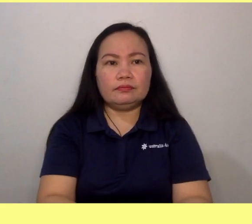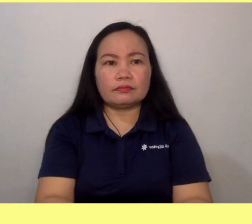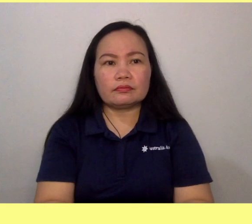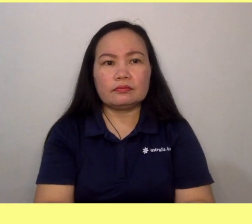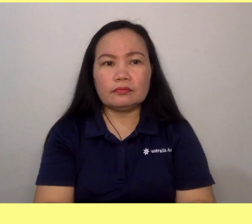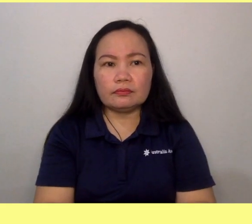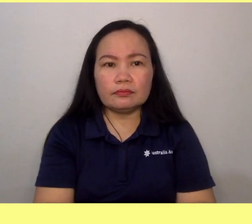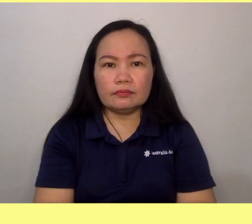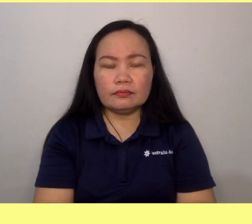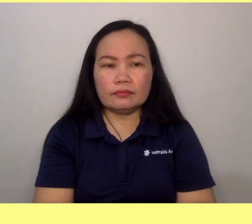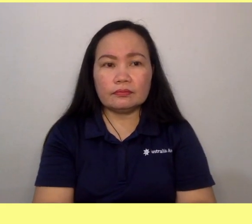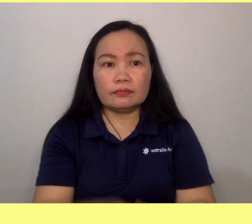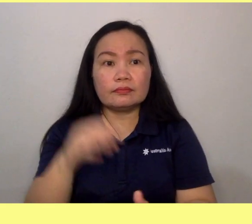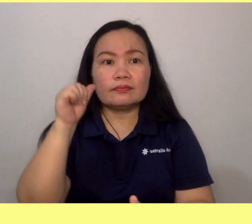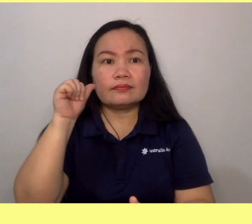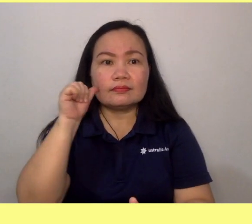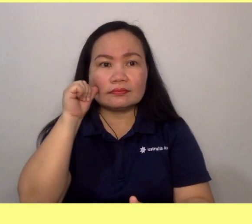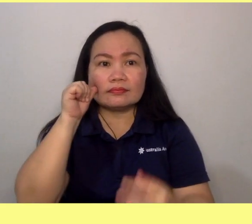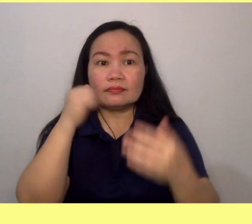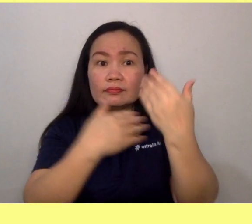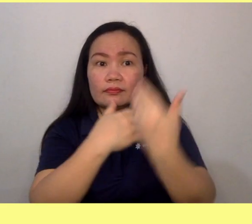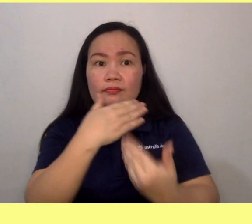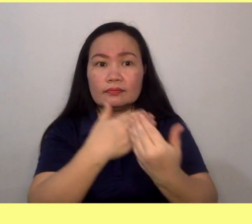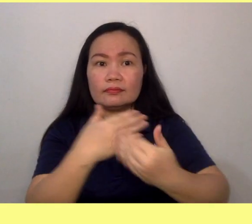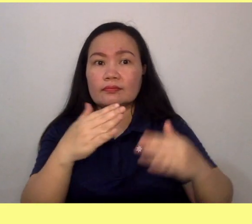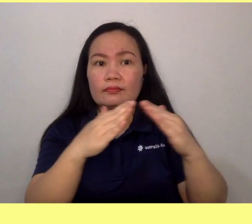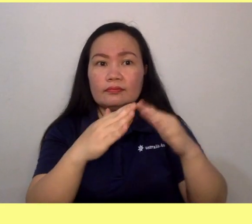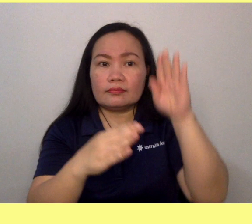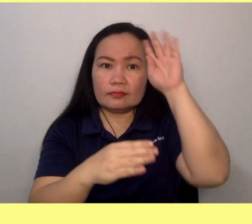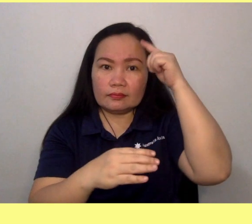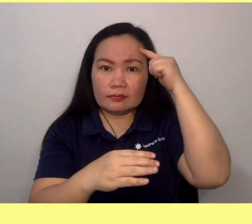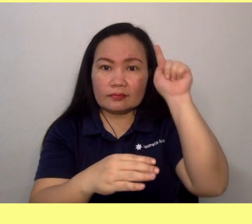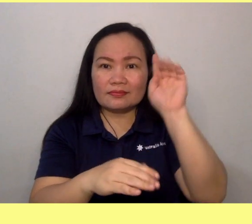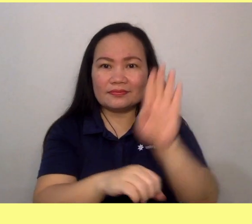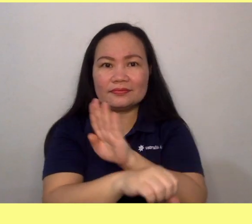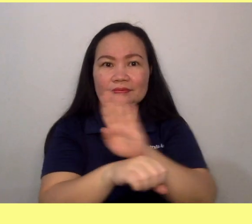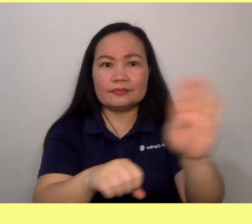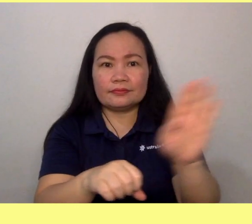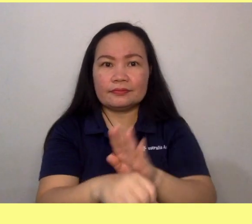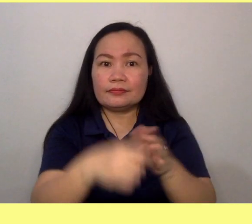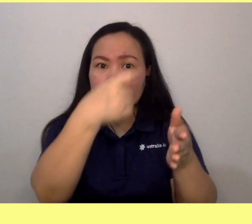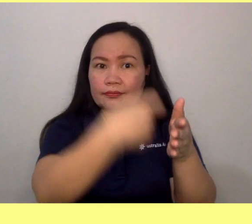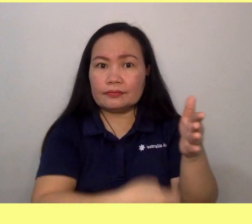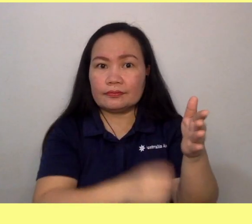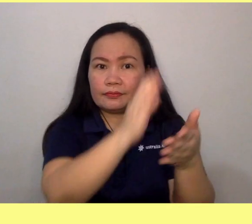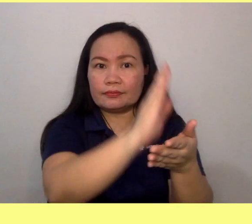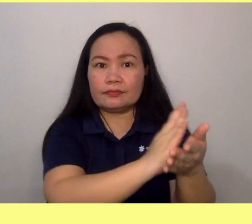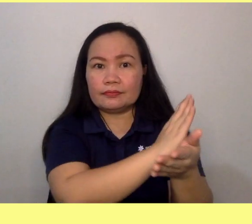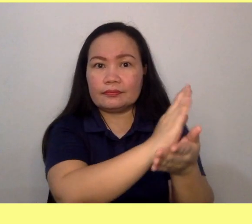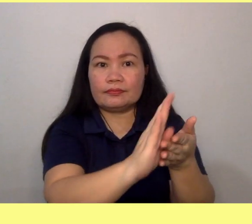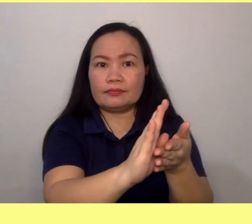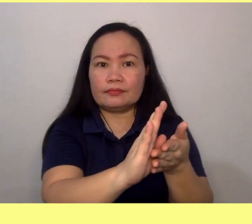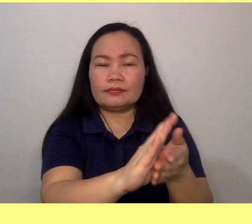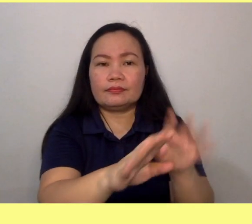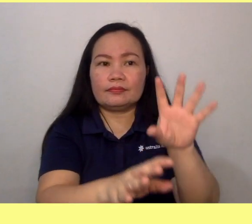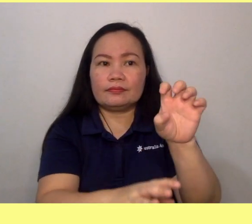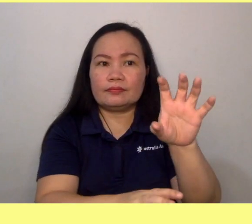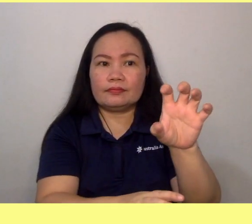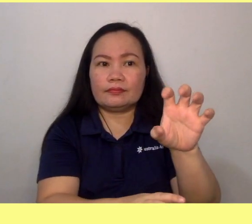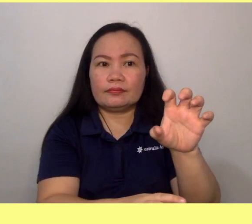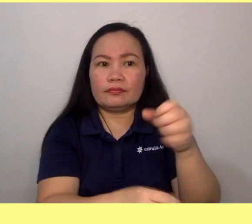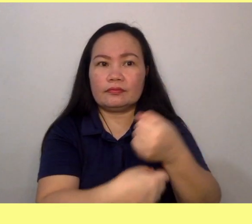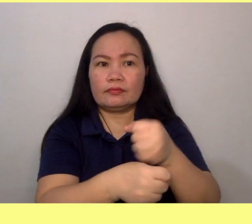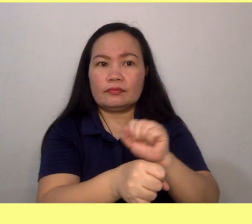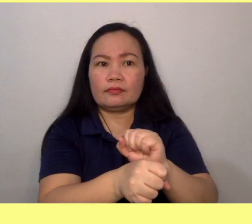Okay, let's have example number 2. Angeline has a bread house for business. It costs a bakery 15 pesos to make a